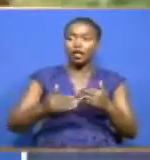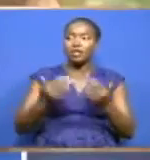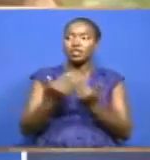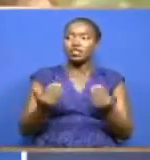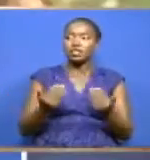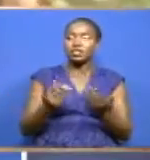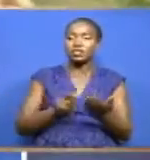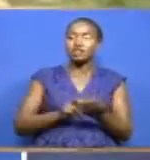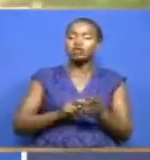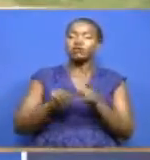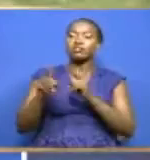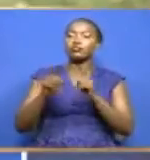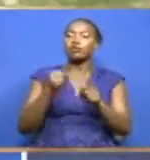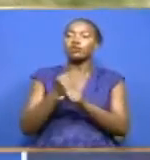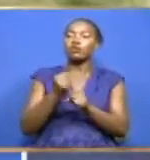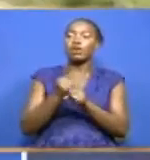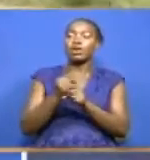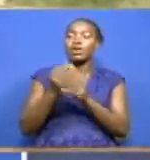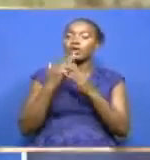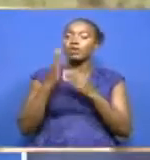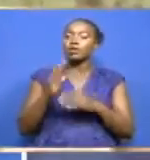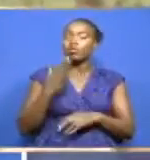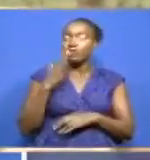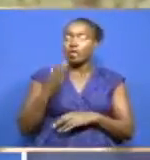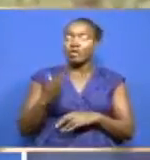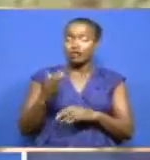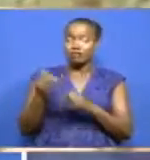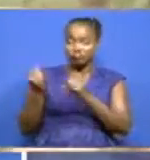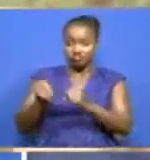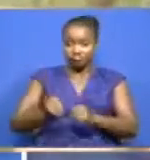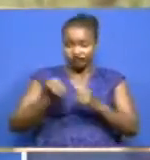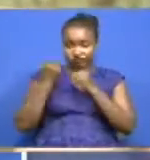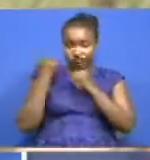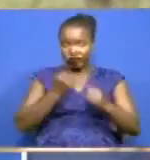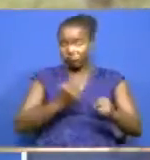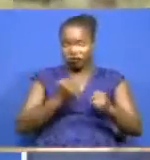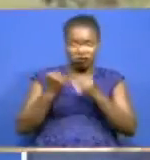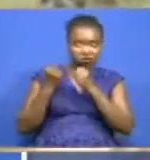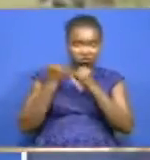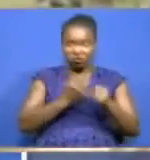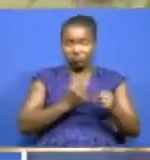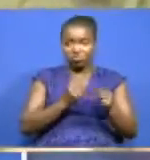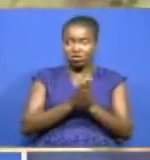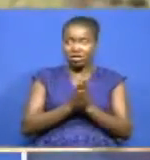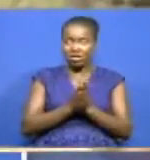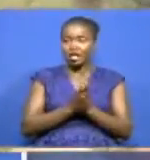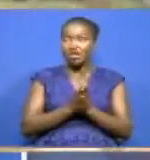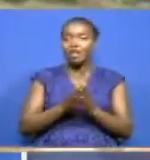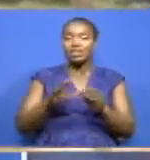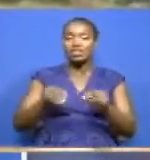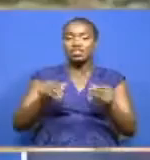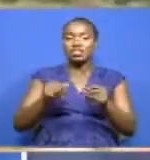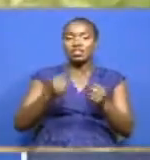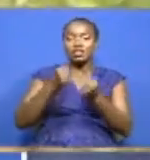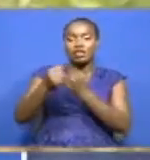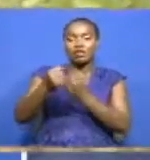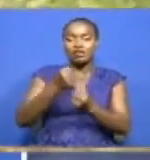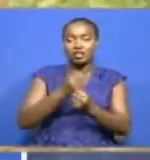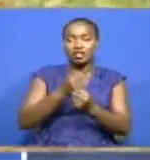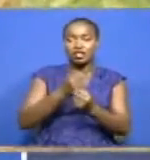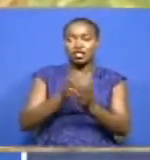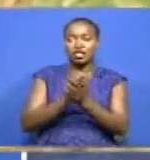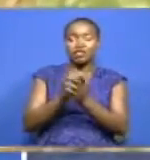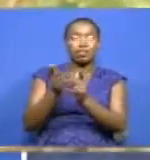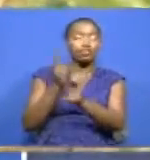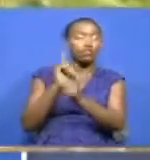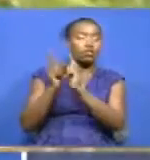are transported to work in sugarcane plantations, sand harvesting and in offloading cargo from lorries transiting at the border